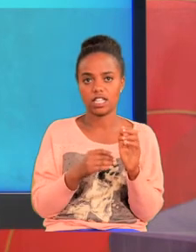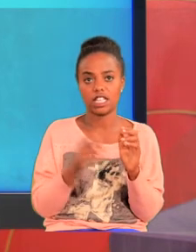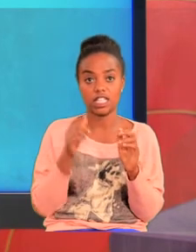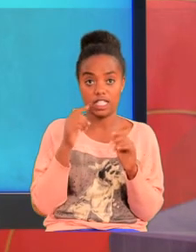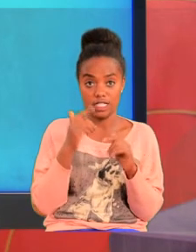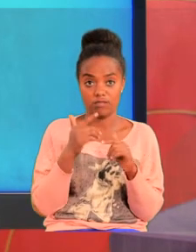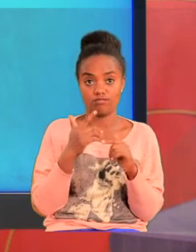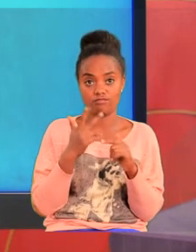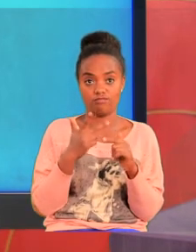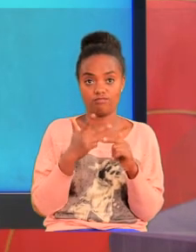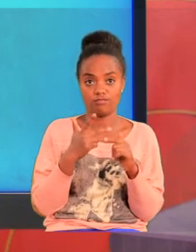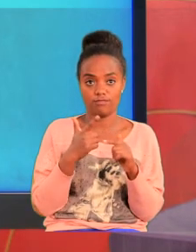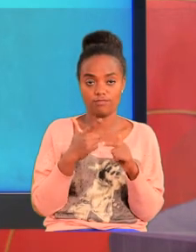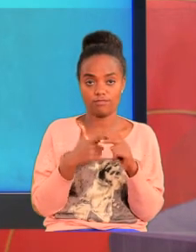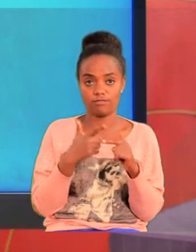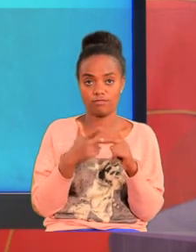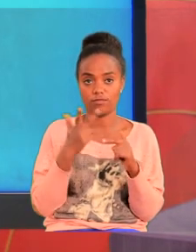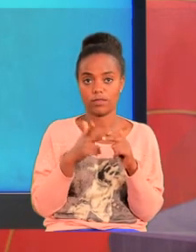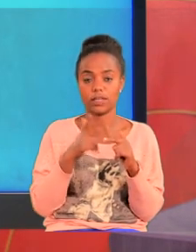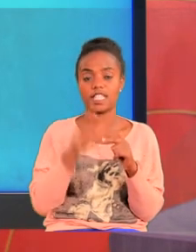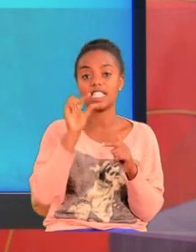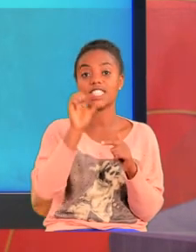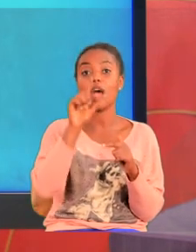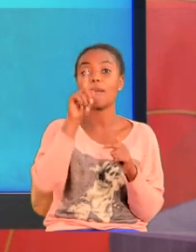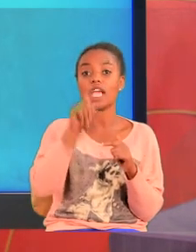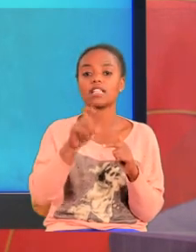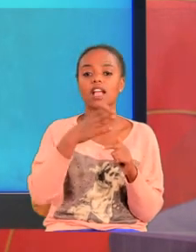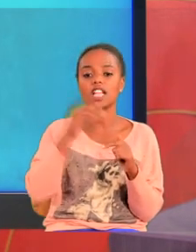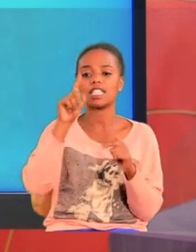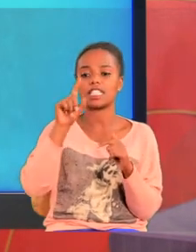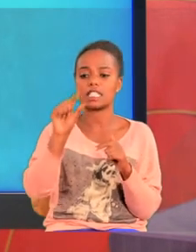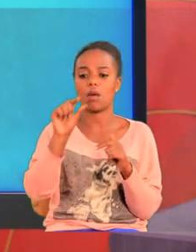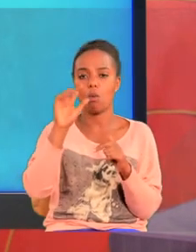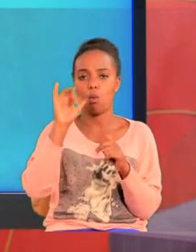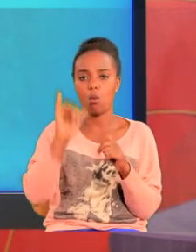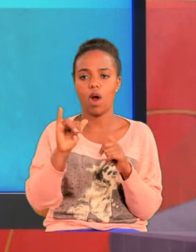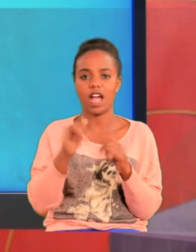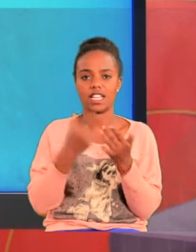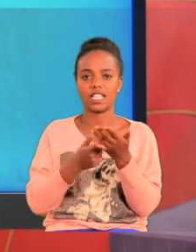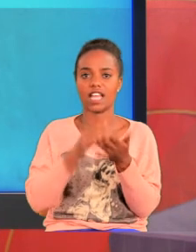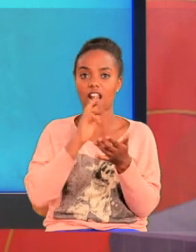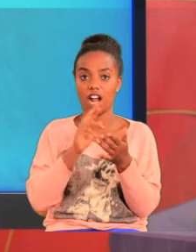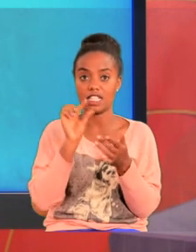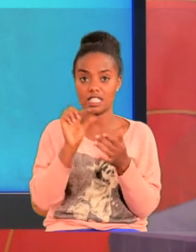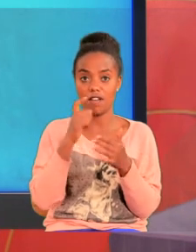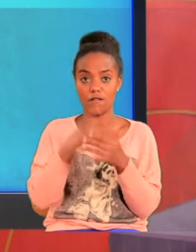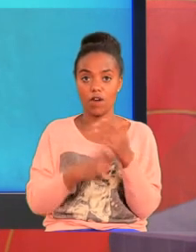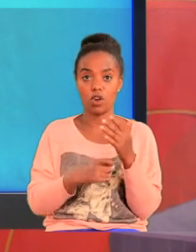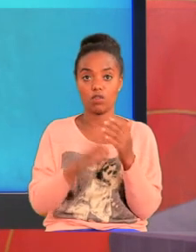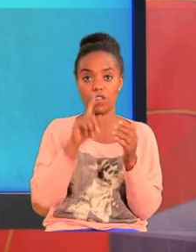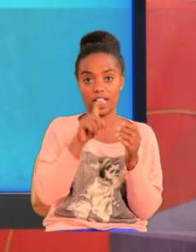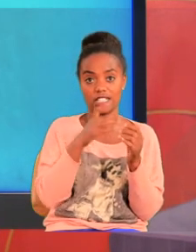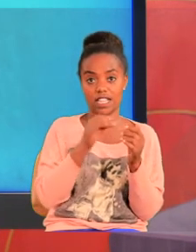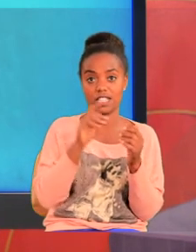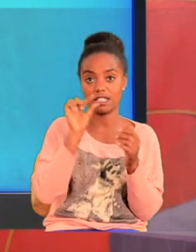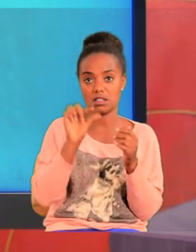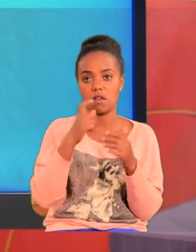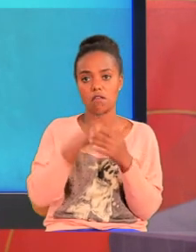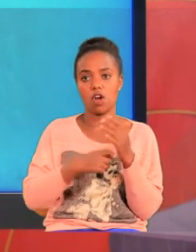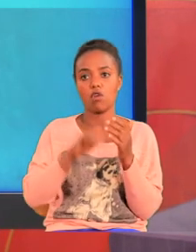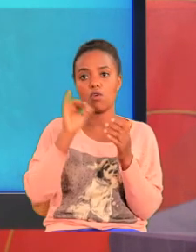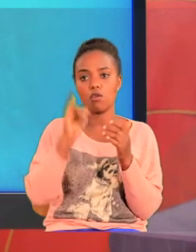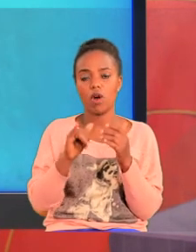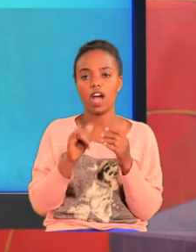this one for some x, for some y, this means there is some value of x and some value of y, so